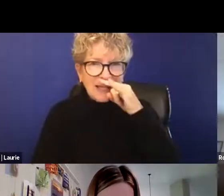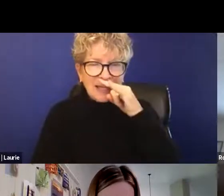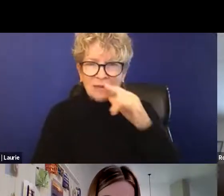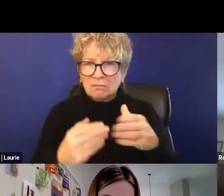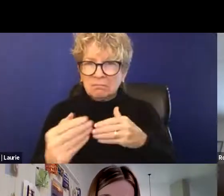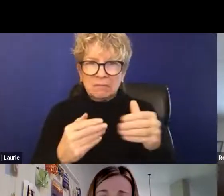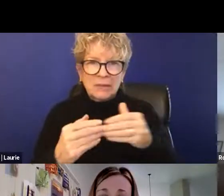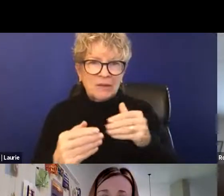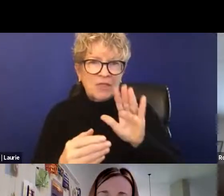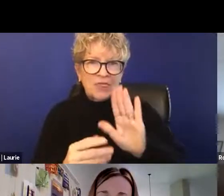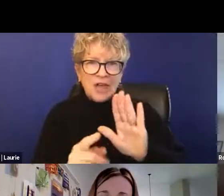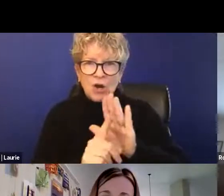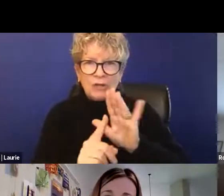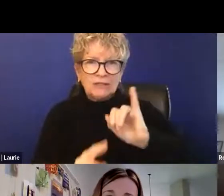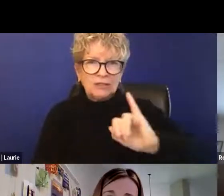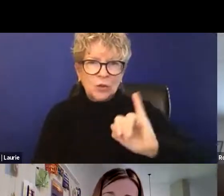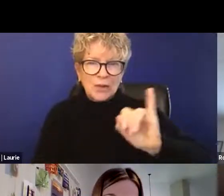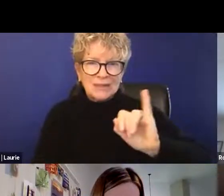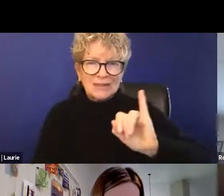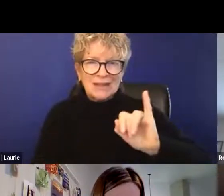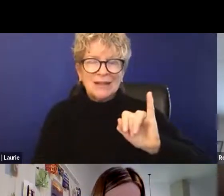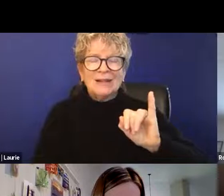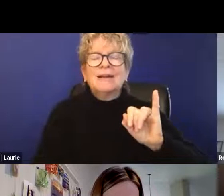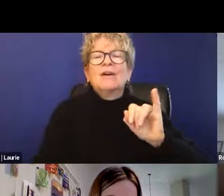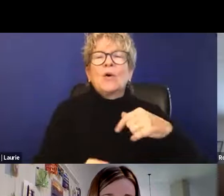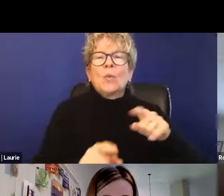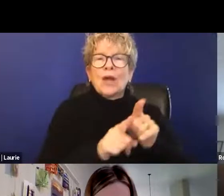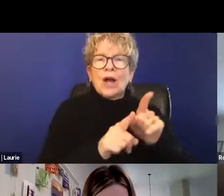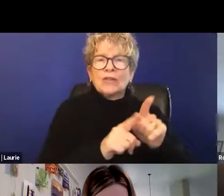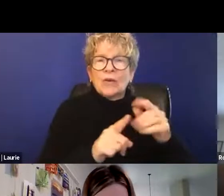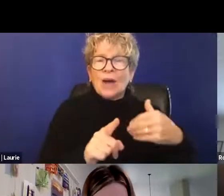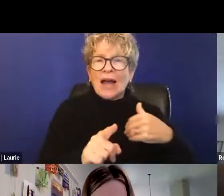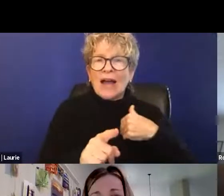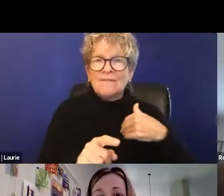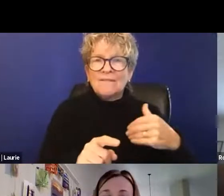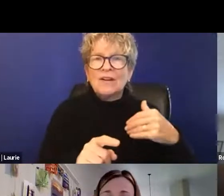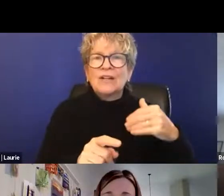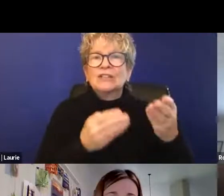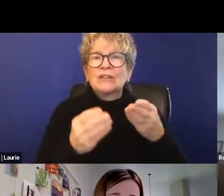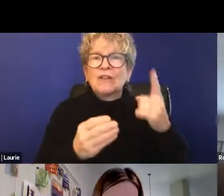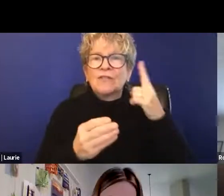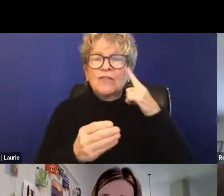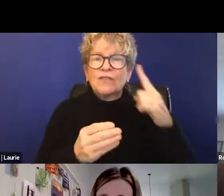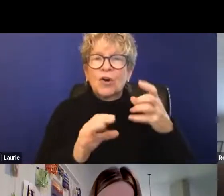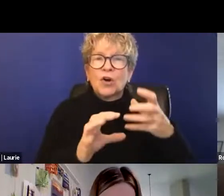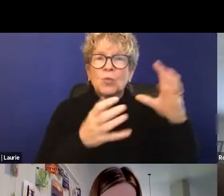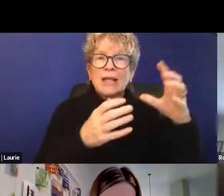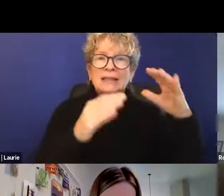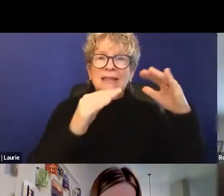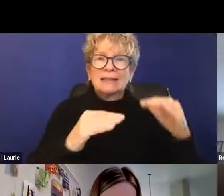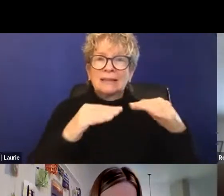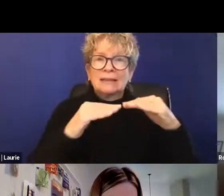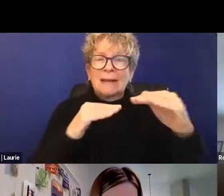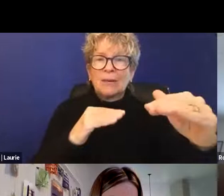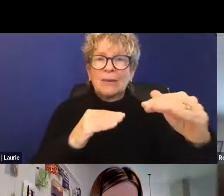of their insurance type, we also have services for crisis stabilization. That's intensive in-home